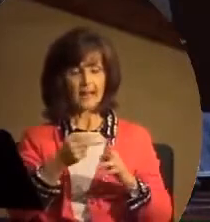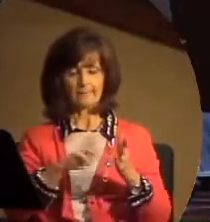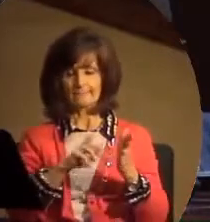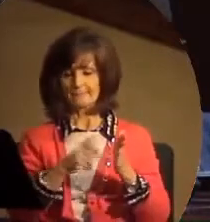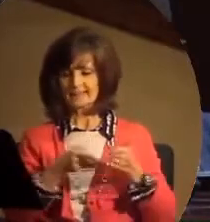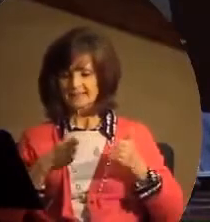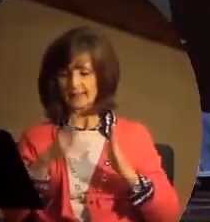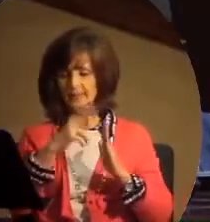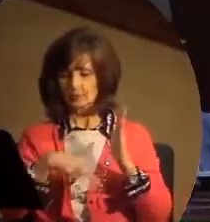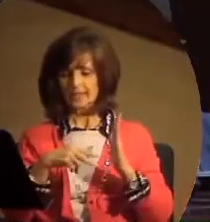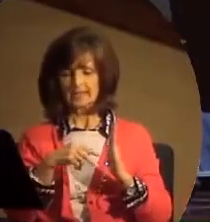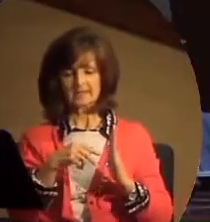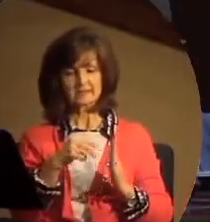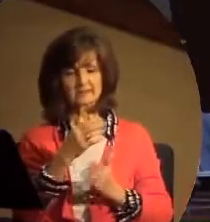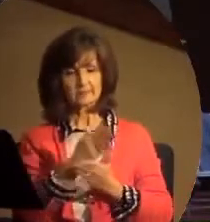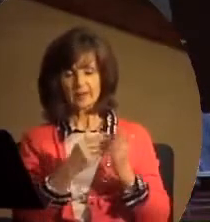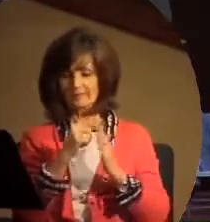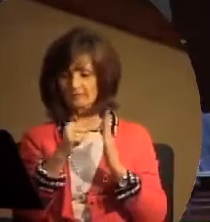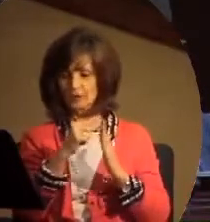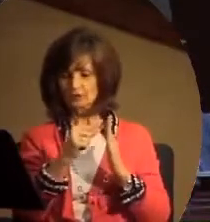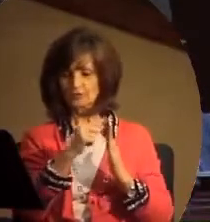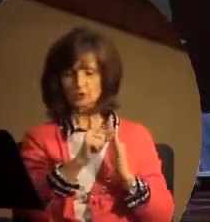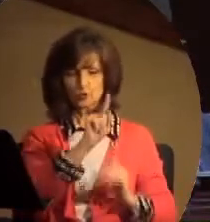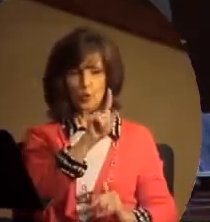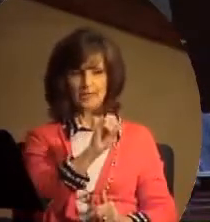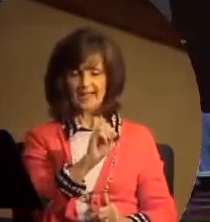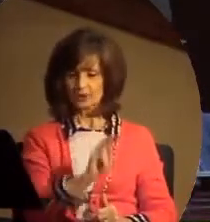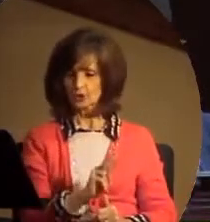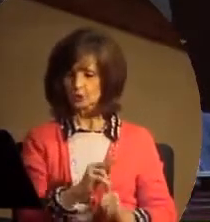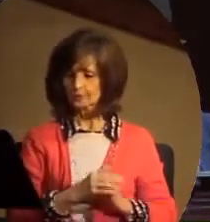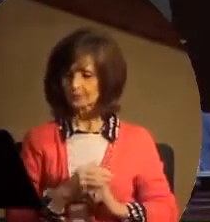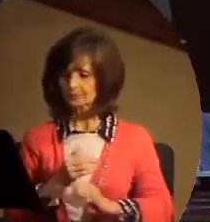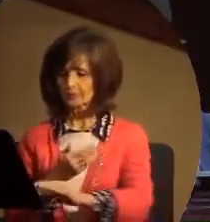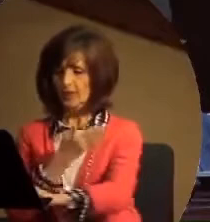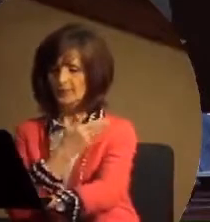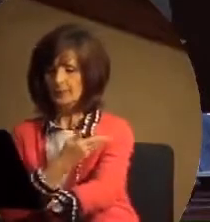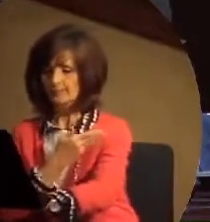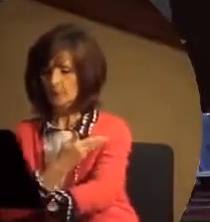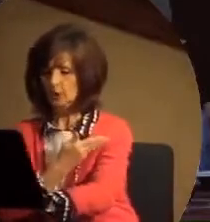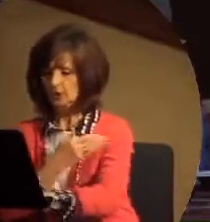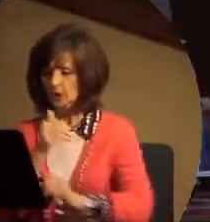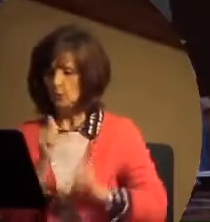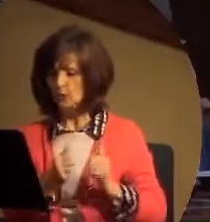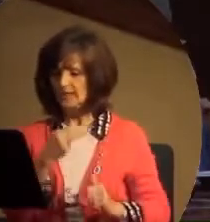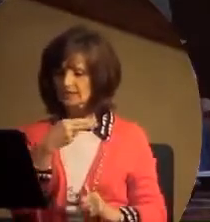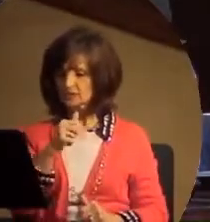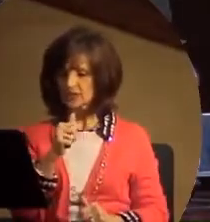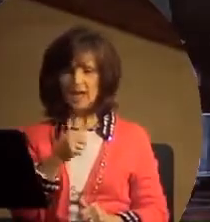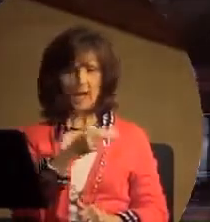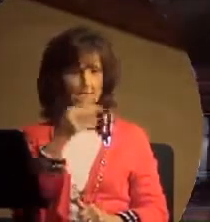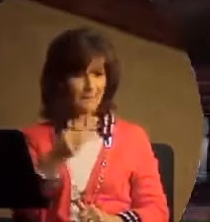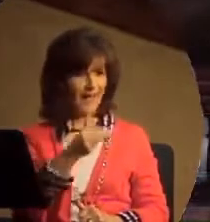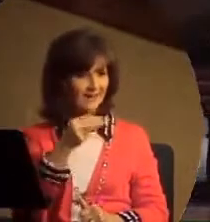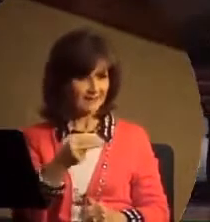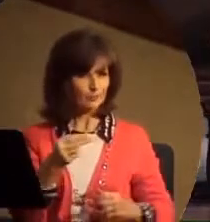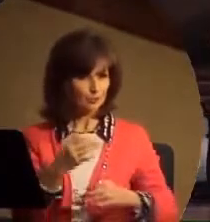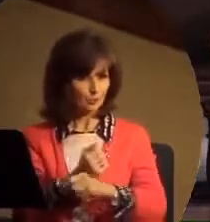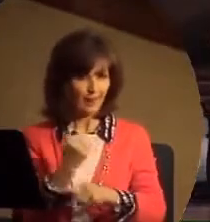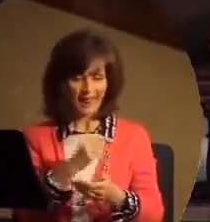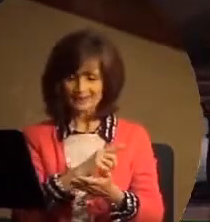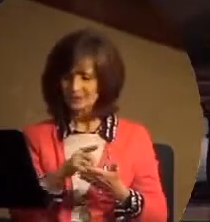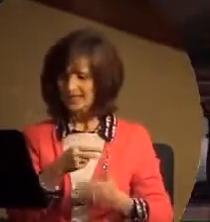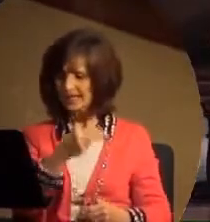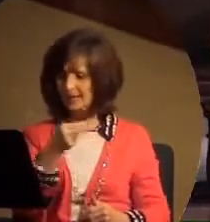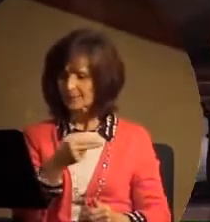read a couple of verses here, verse 1 and verse 2. The burden which Habakkuk the prophet did see. O Lord,